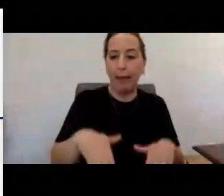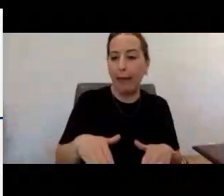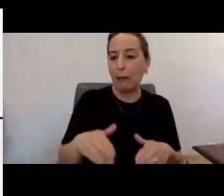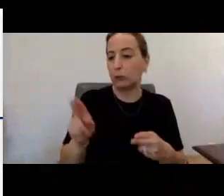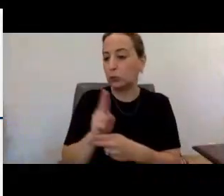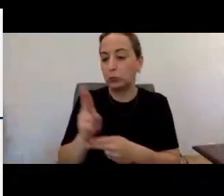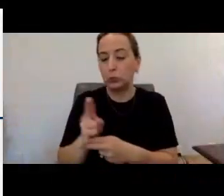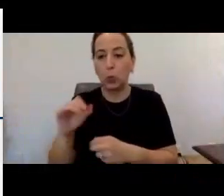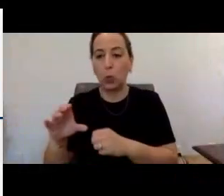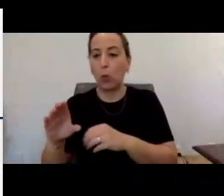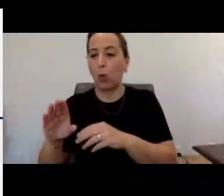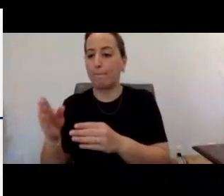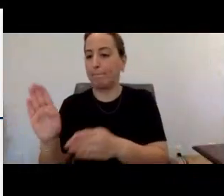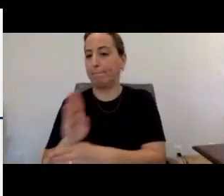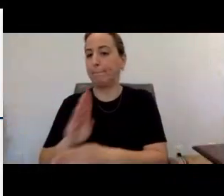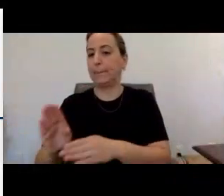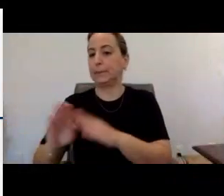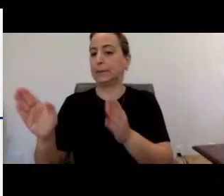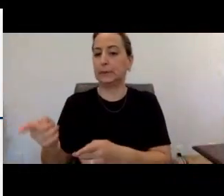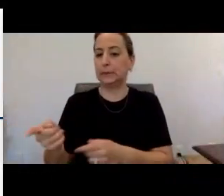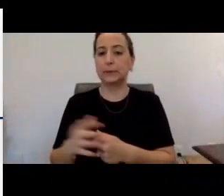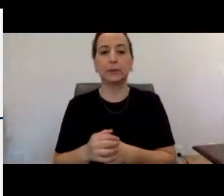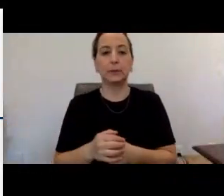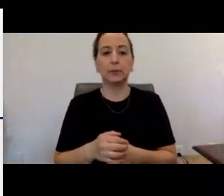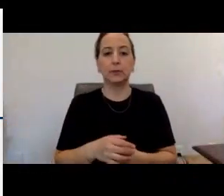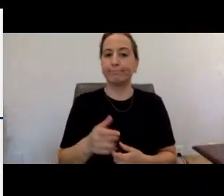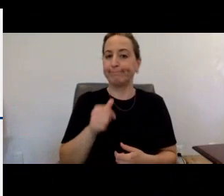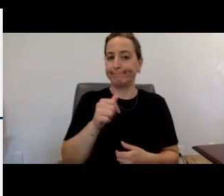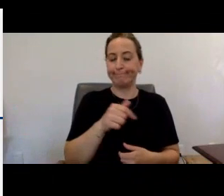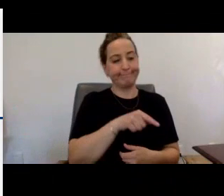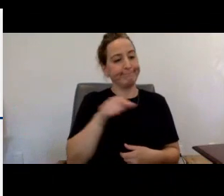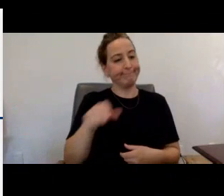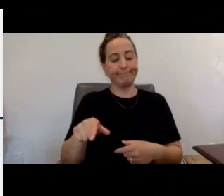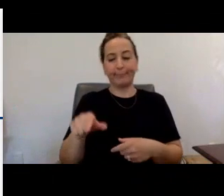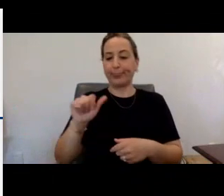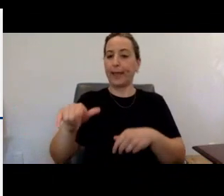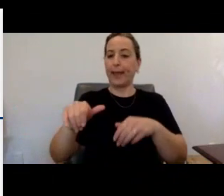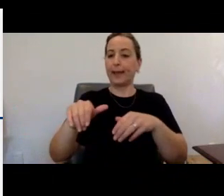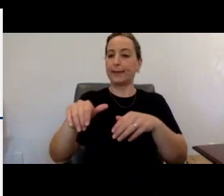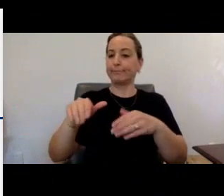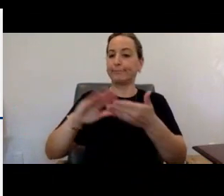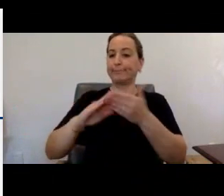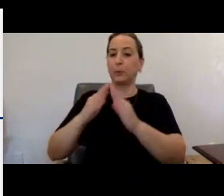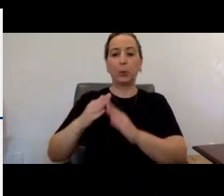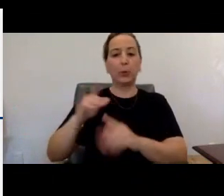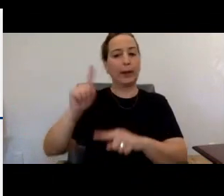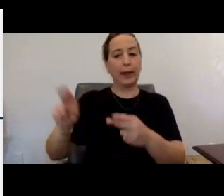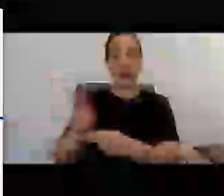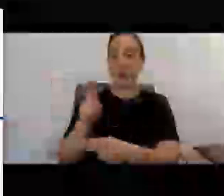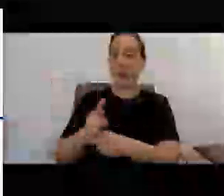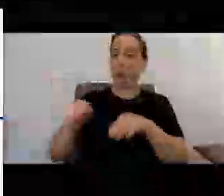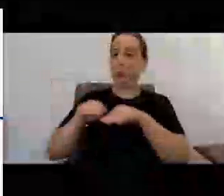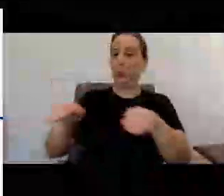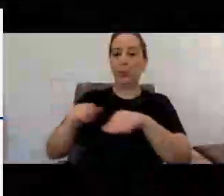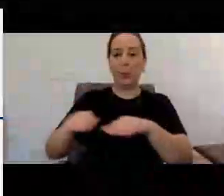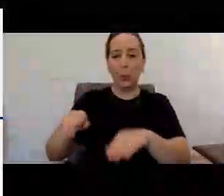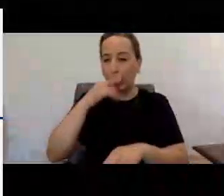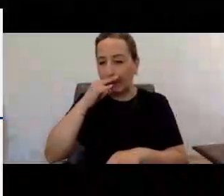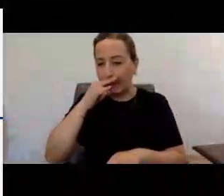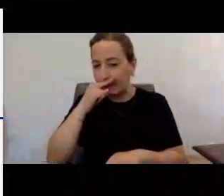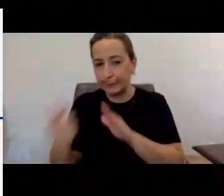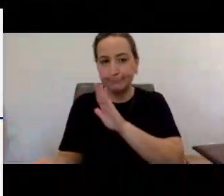this include not allowing children to use the pool at the complex, ignoring or taking longer to complete maintenance